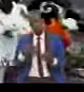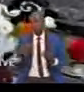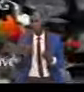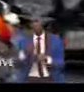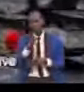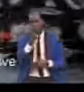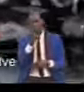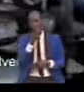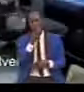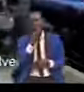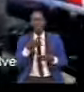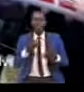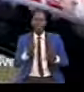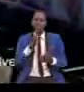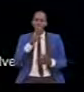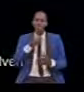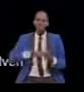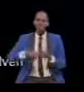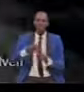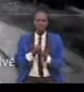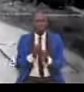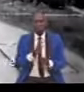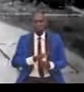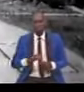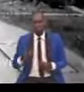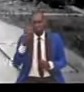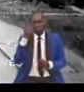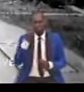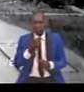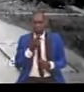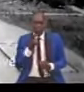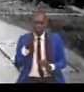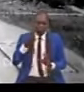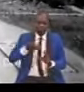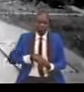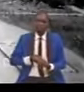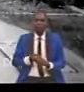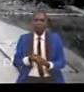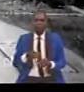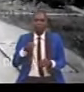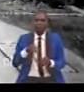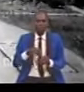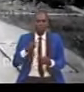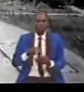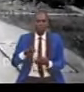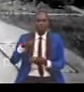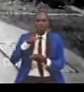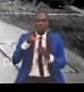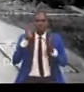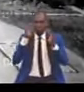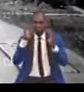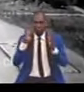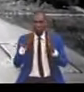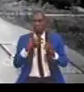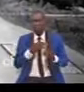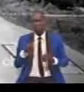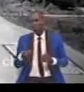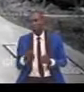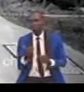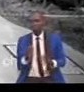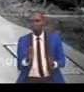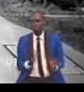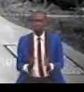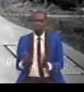Tomorrow, Mom. Let there be fellowship with the children, parental involvement in the spiritual, educational, physical activities of